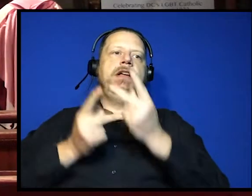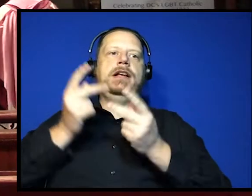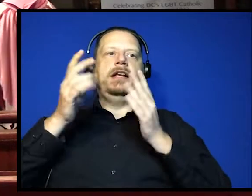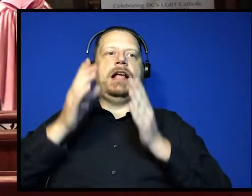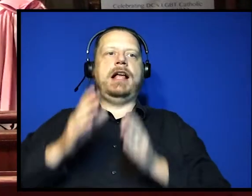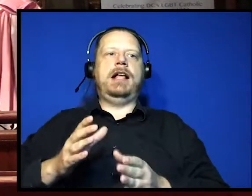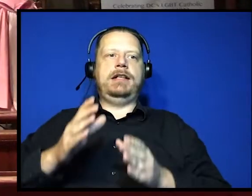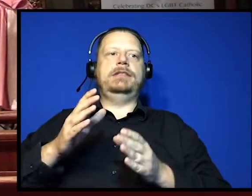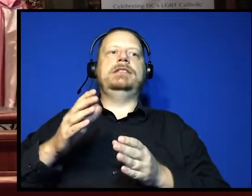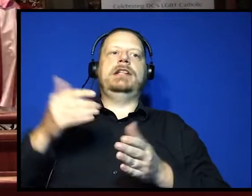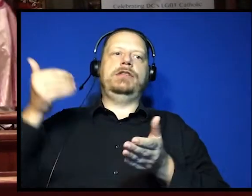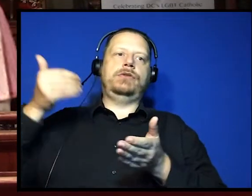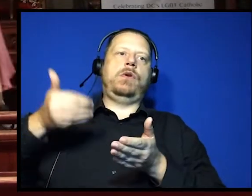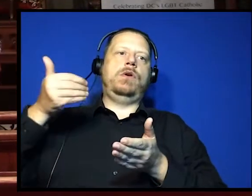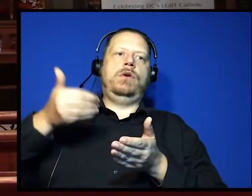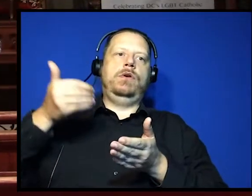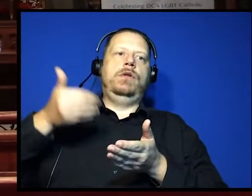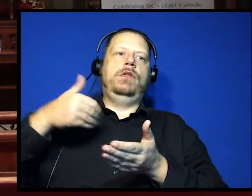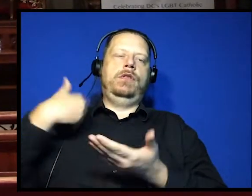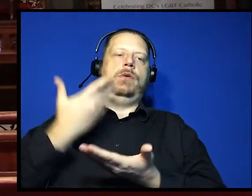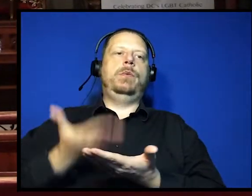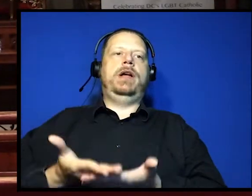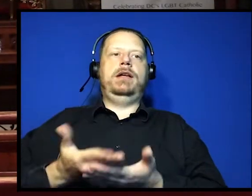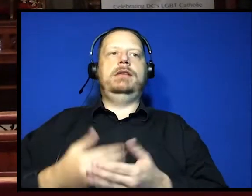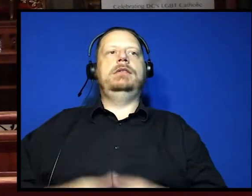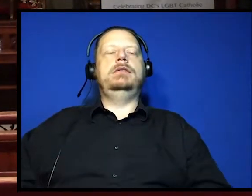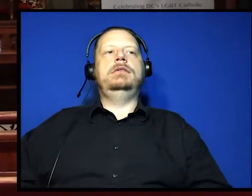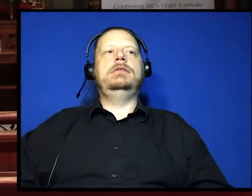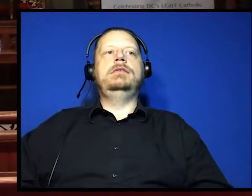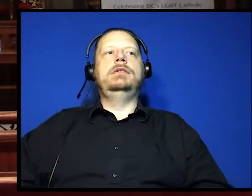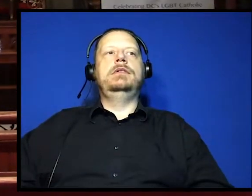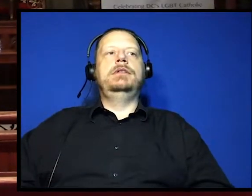is on the way.